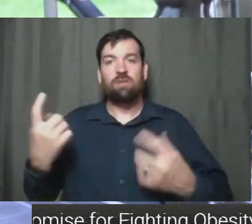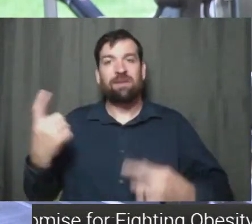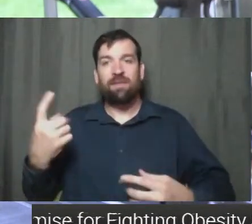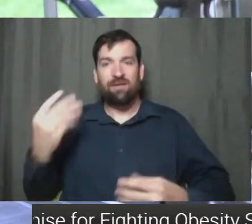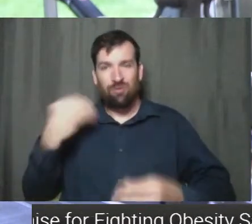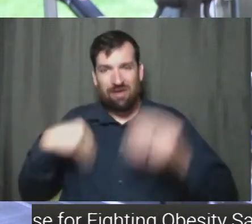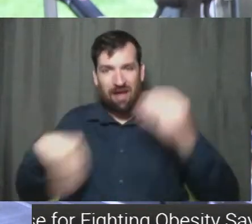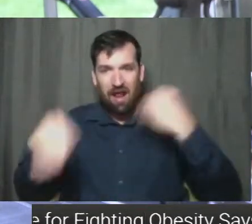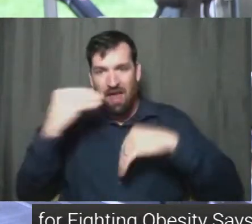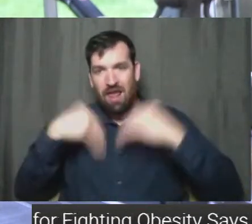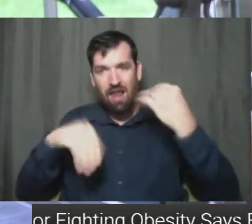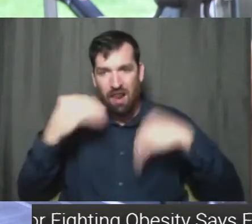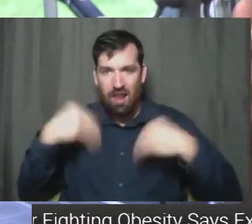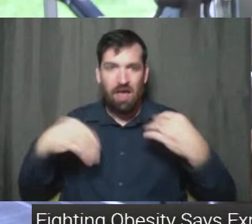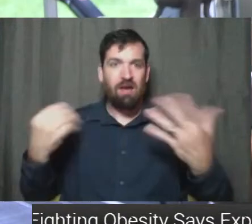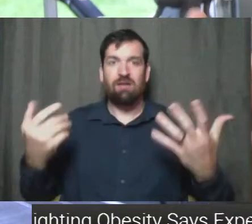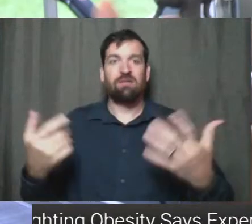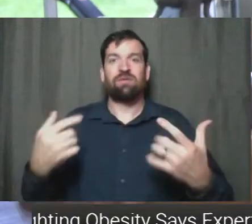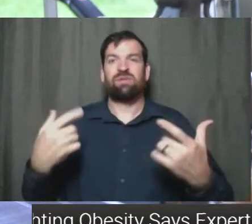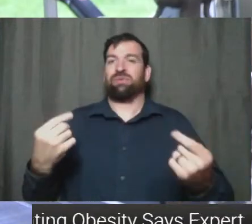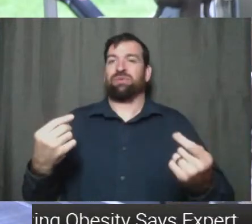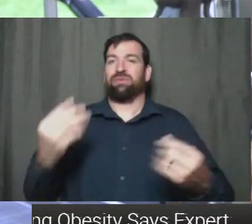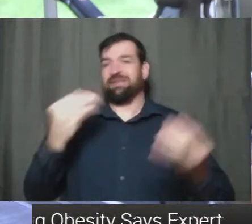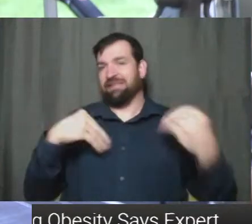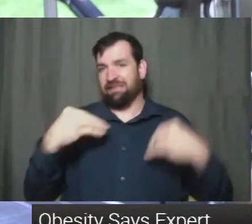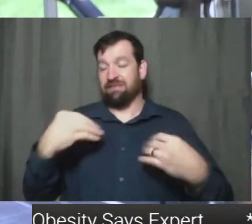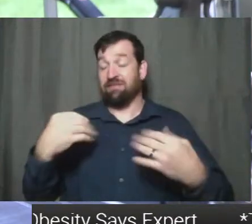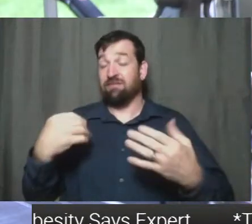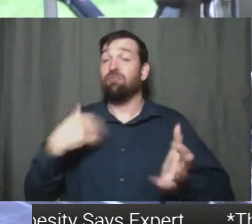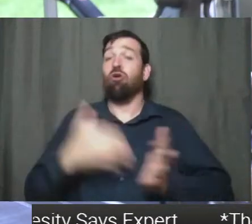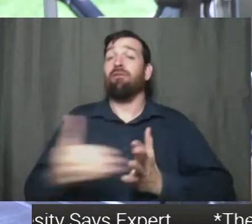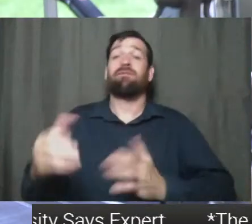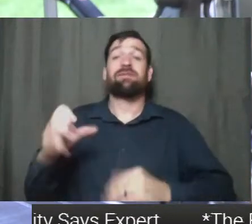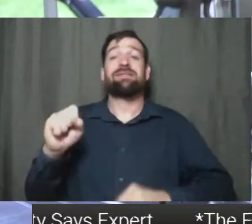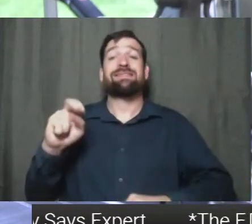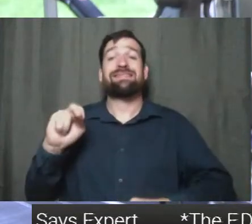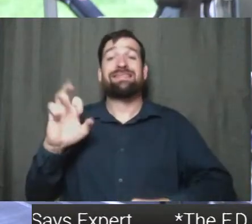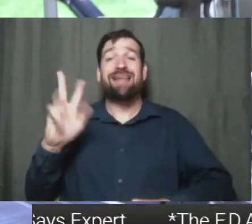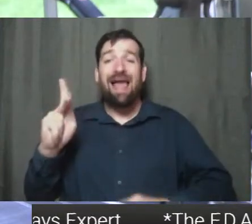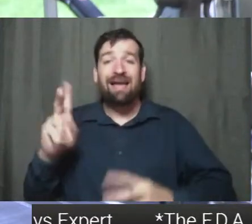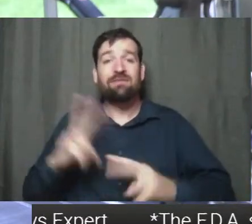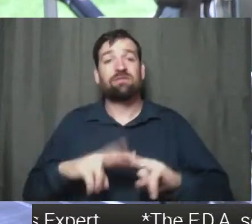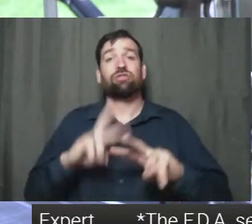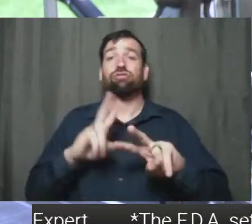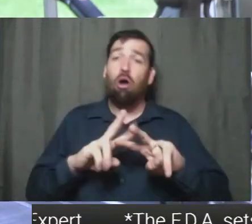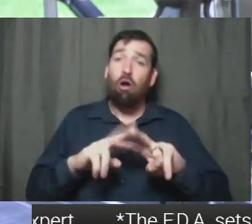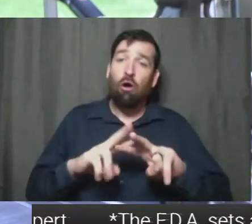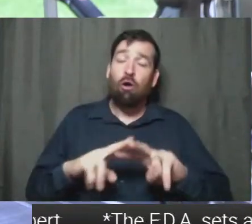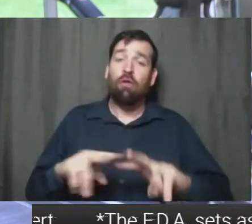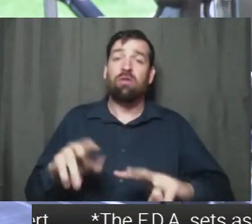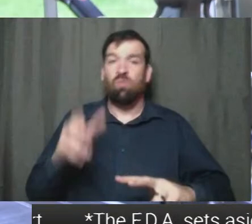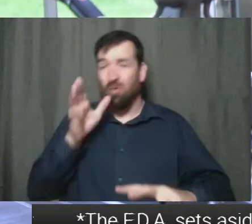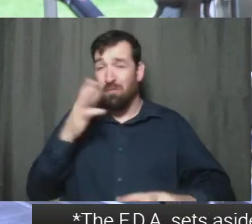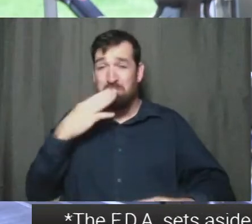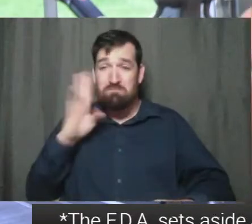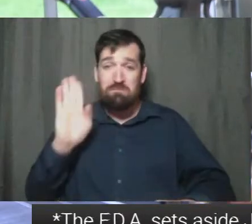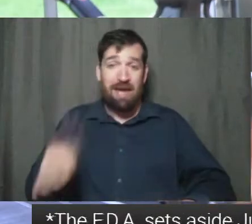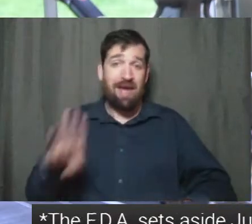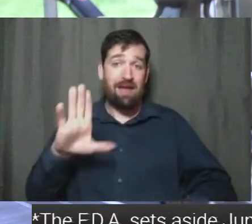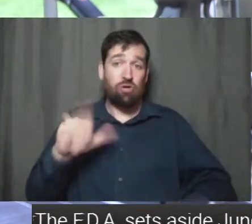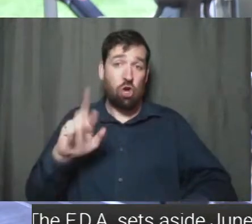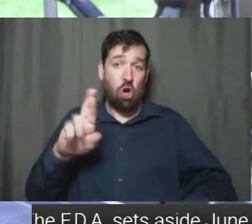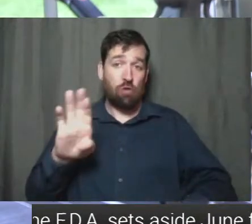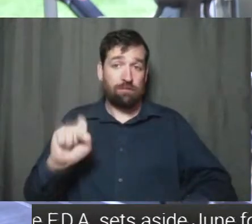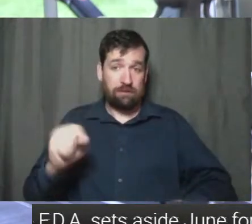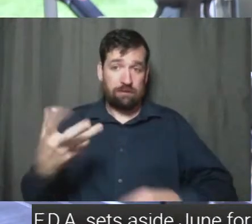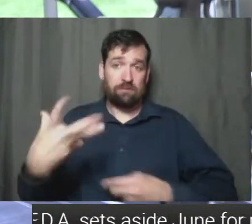mouth, occupy your hands. And so a lot of us go to snacks and salty snacks. They're going to put bad carbs in your body and then a